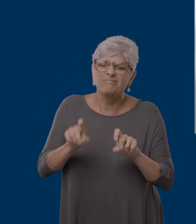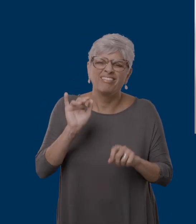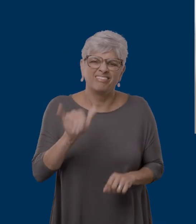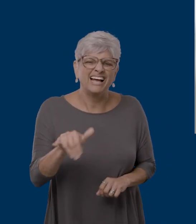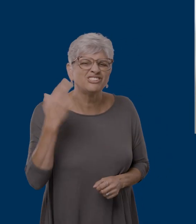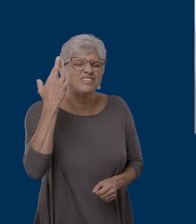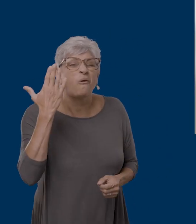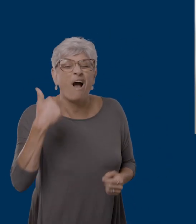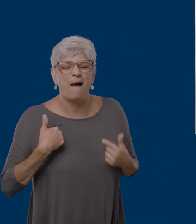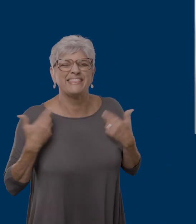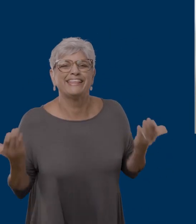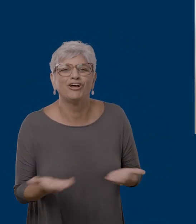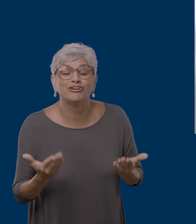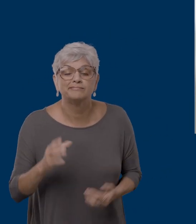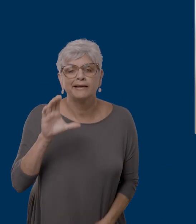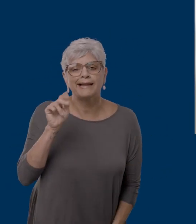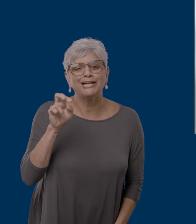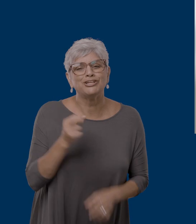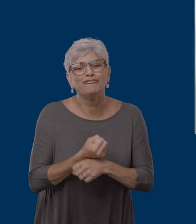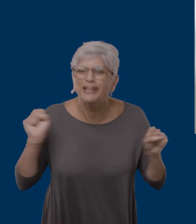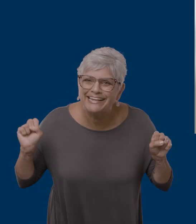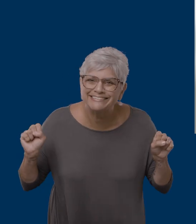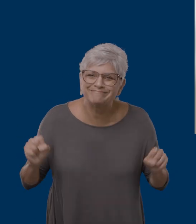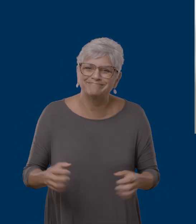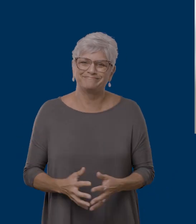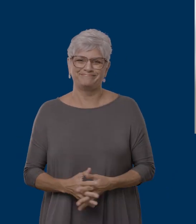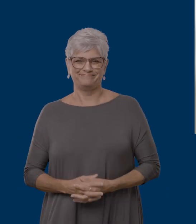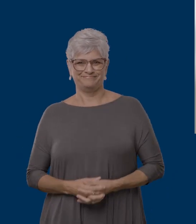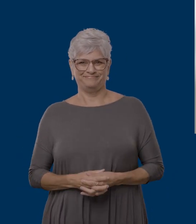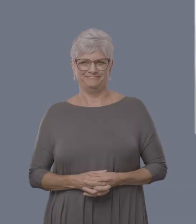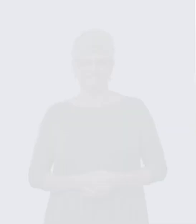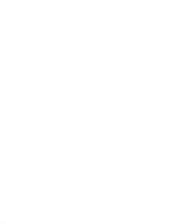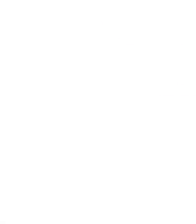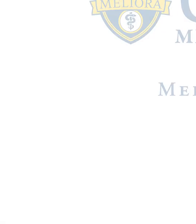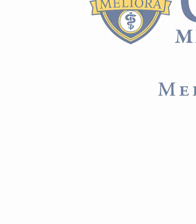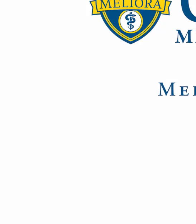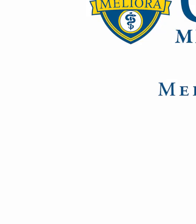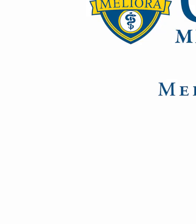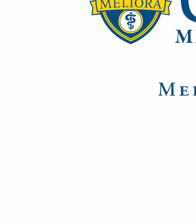feel strongly that the clinical trial is the reason why I'm at this point in time cancer-free.